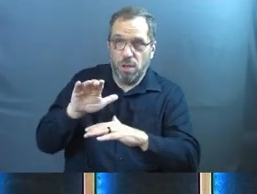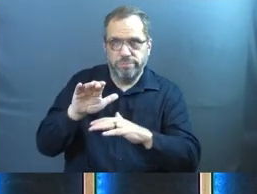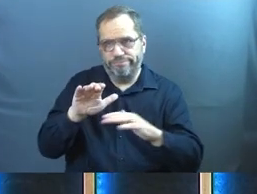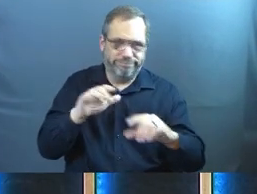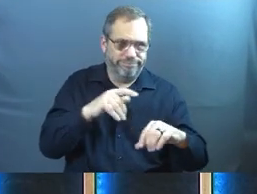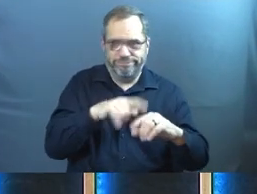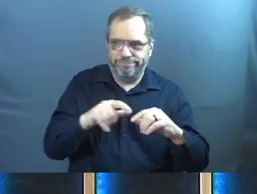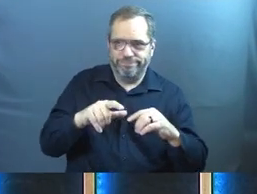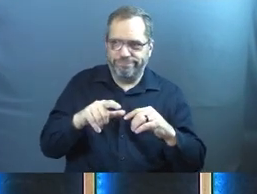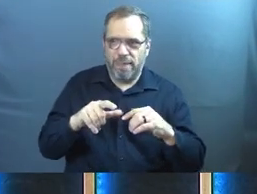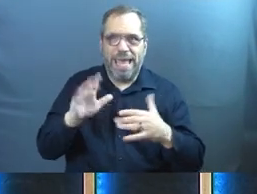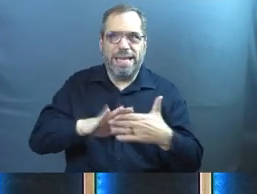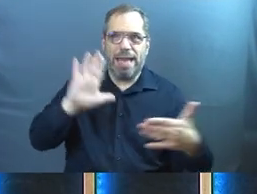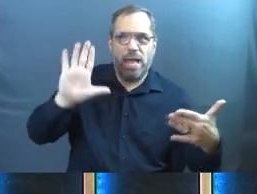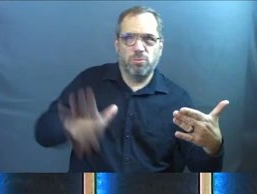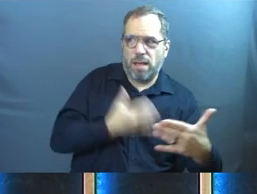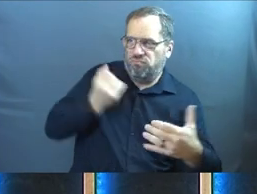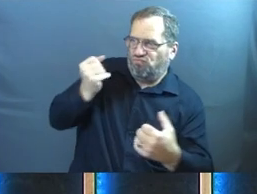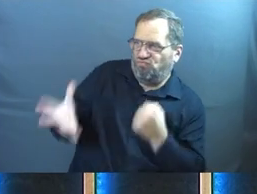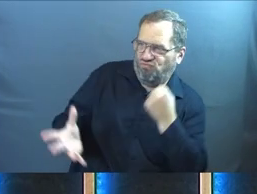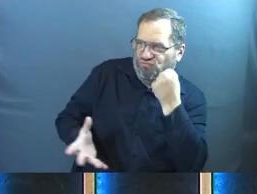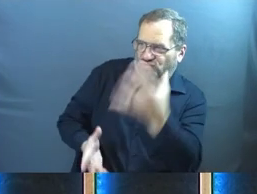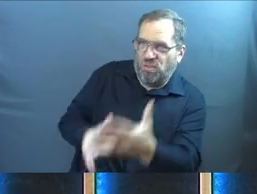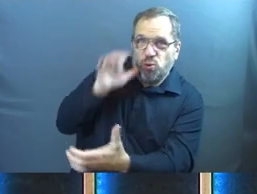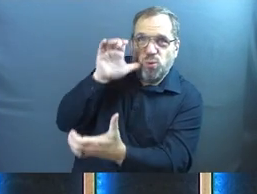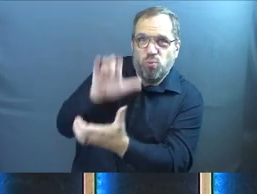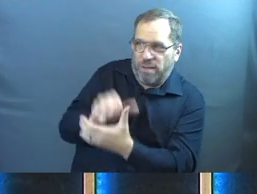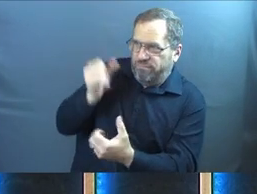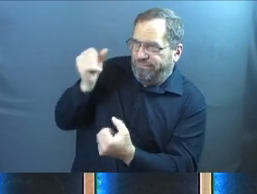in a rapturous song of love to